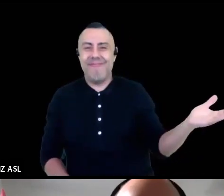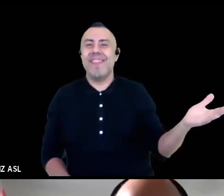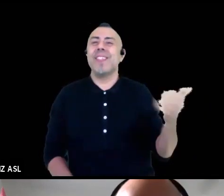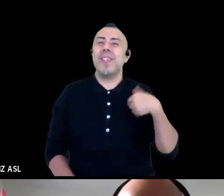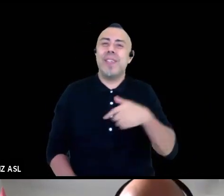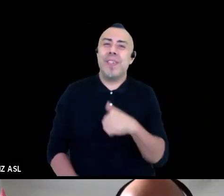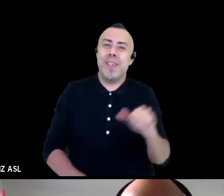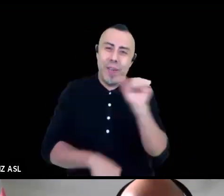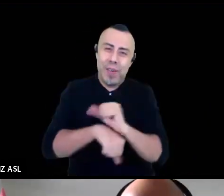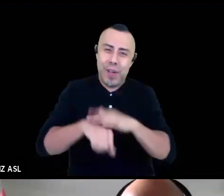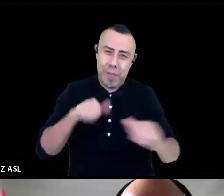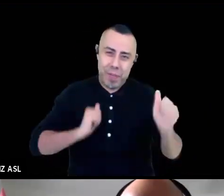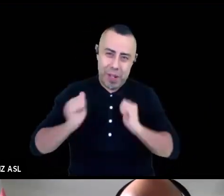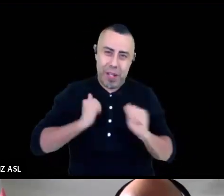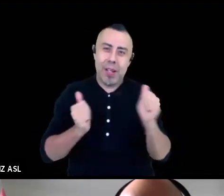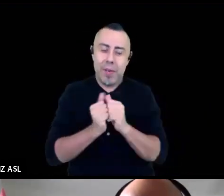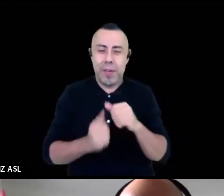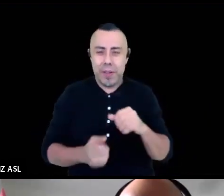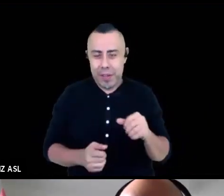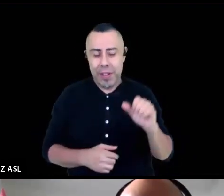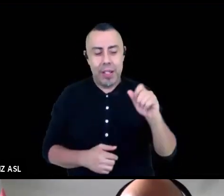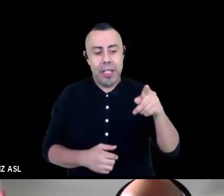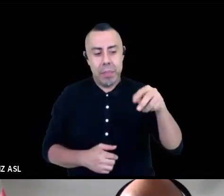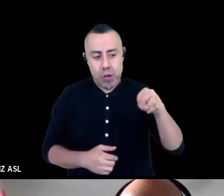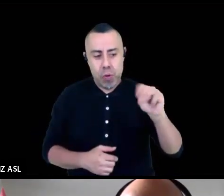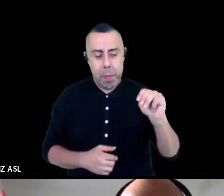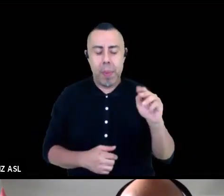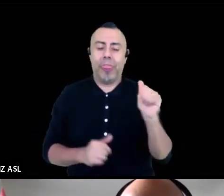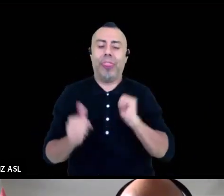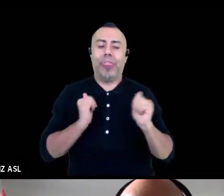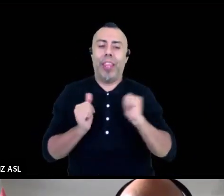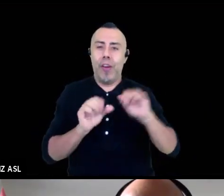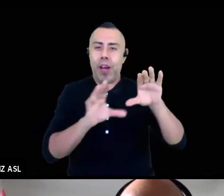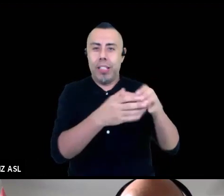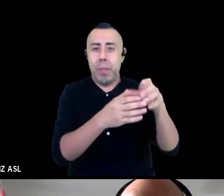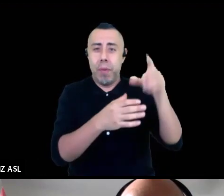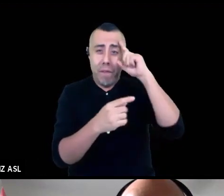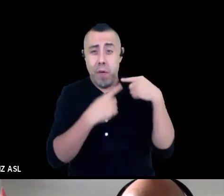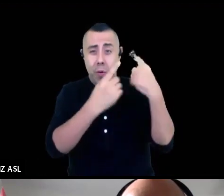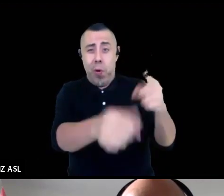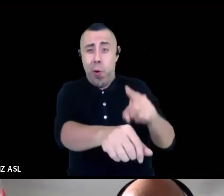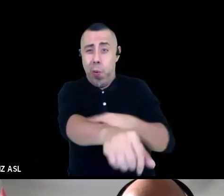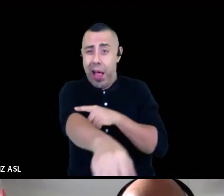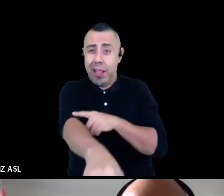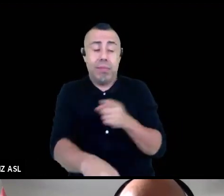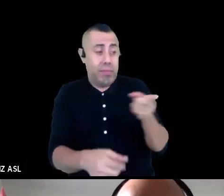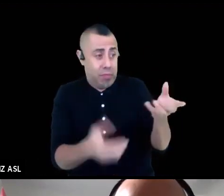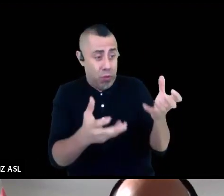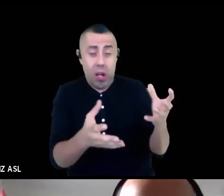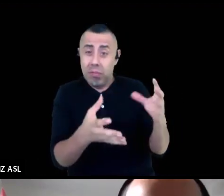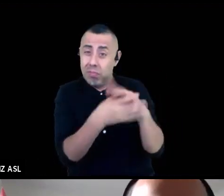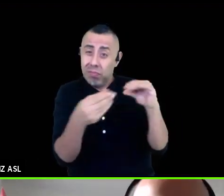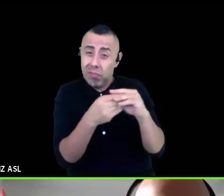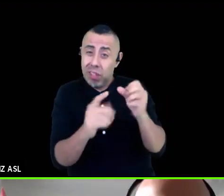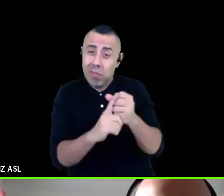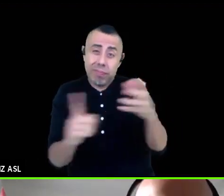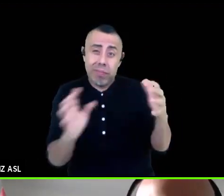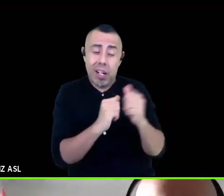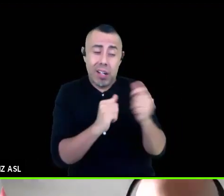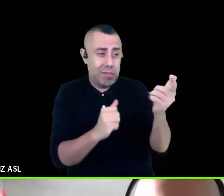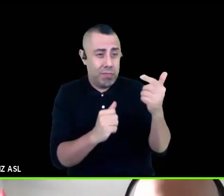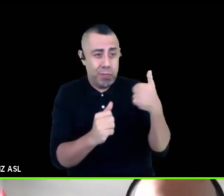Ensemble for a while. Do you want to talk about how you got to know us and how you developed this piece? Sure,